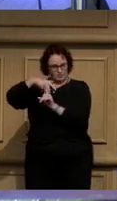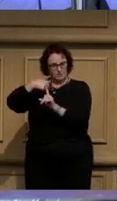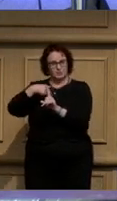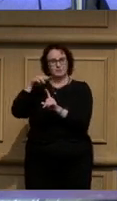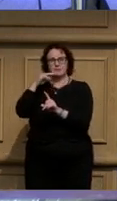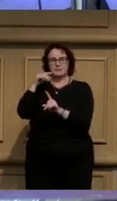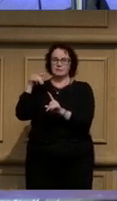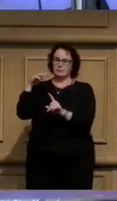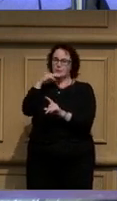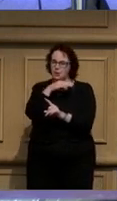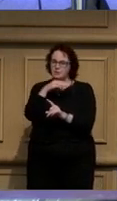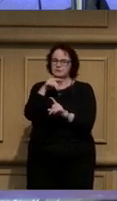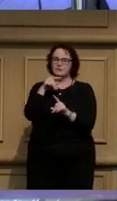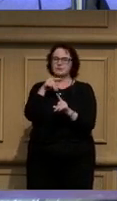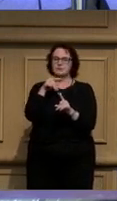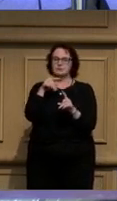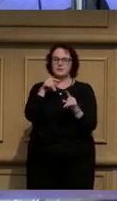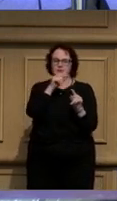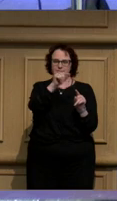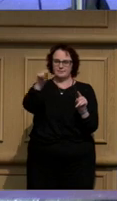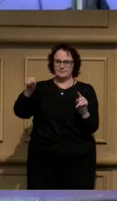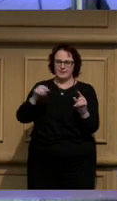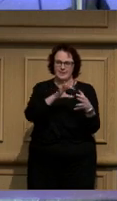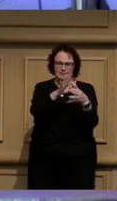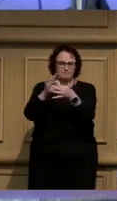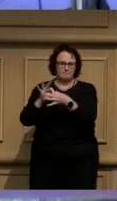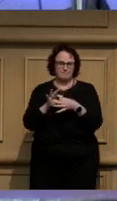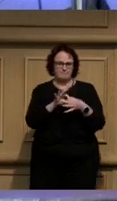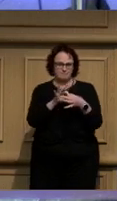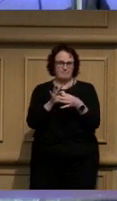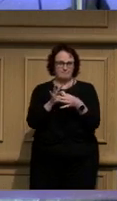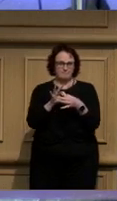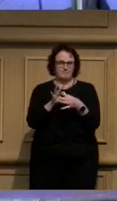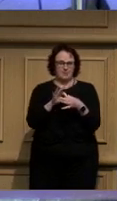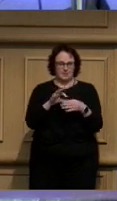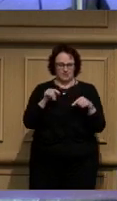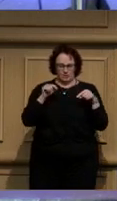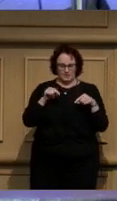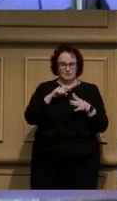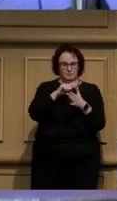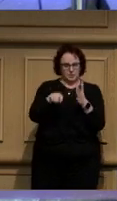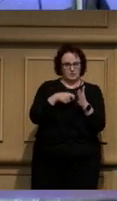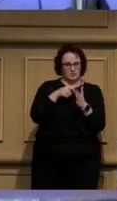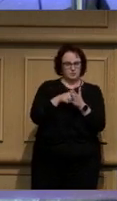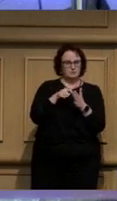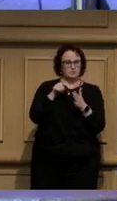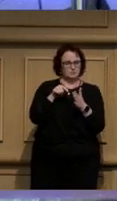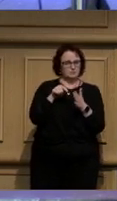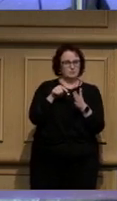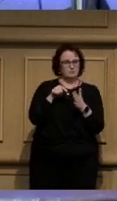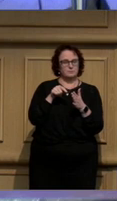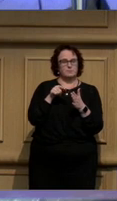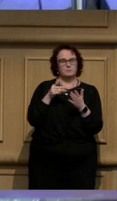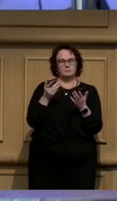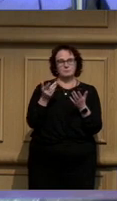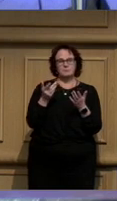important to link all of these things together. So, and this project, I have it in Temple Bar Gallery at the